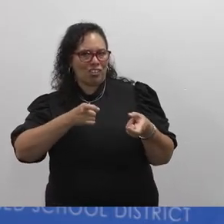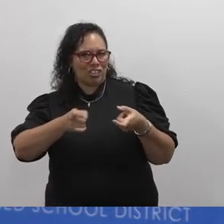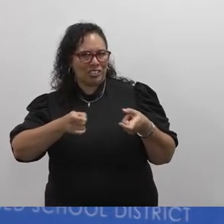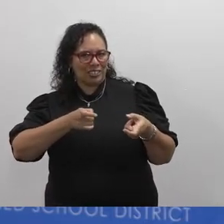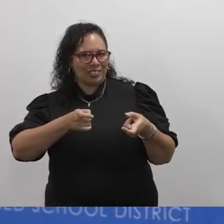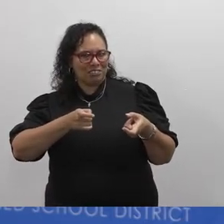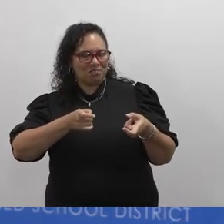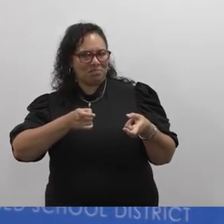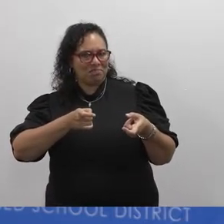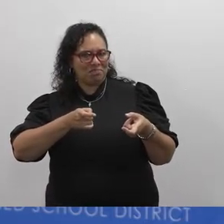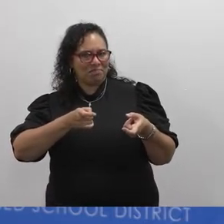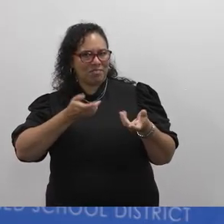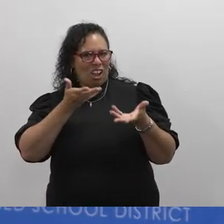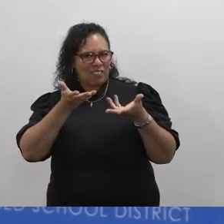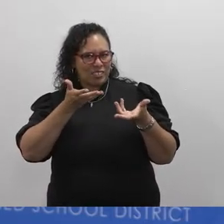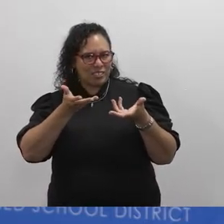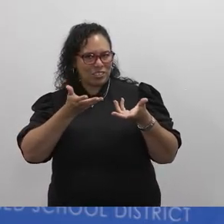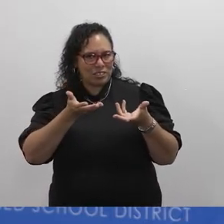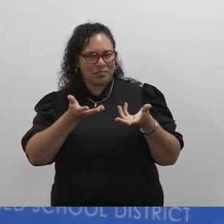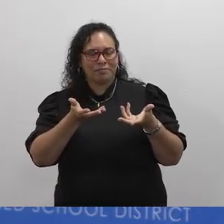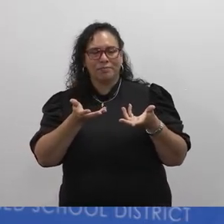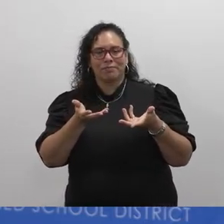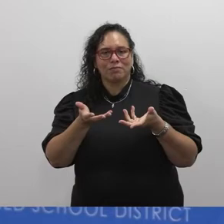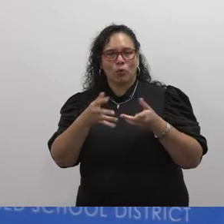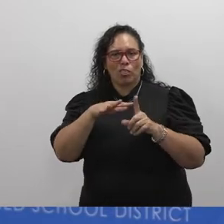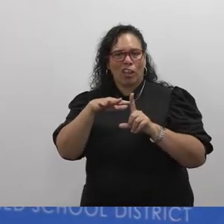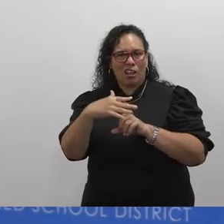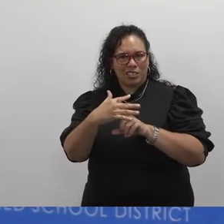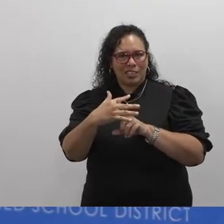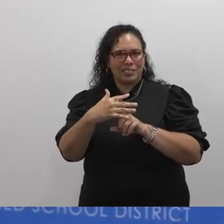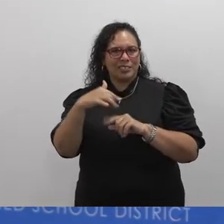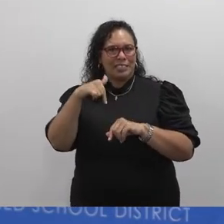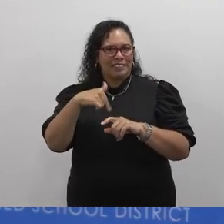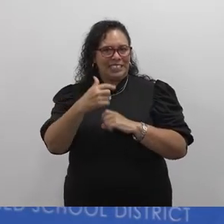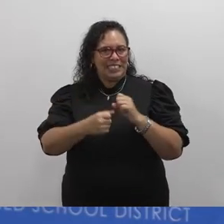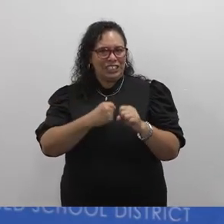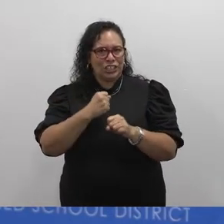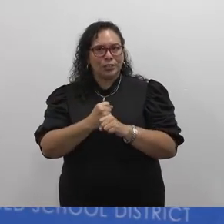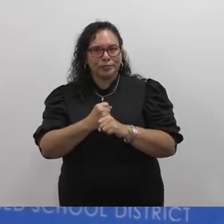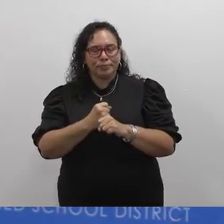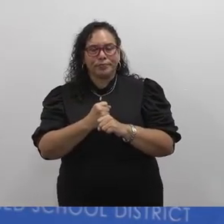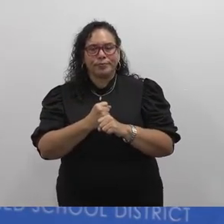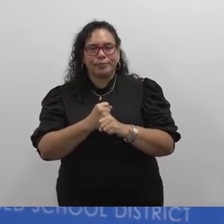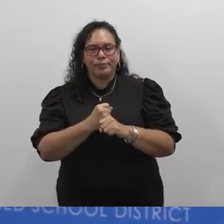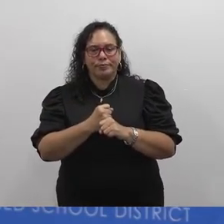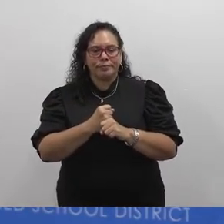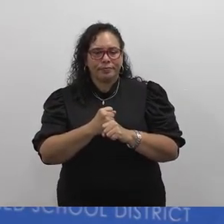conversations within the context of this coming year. Mr.